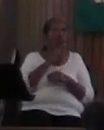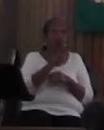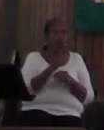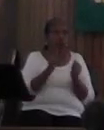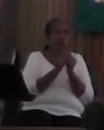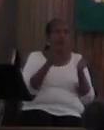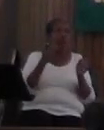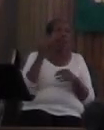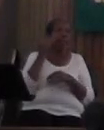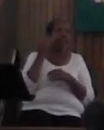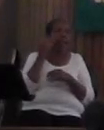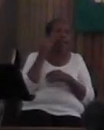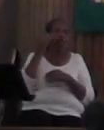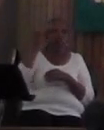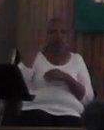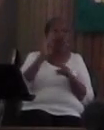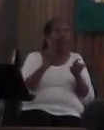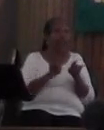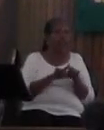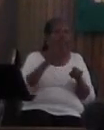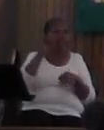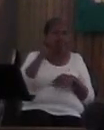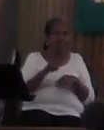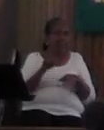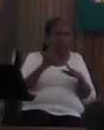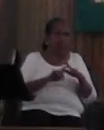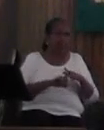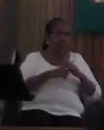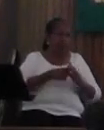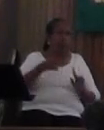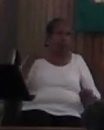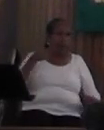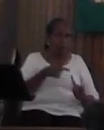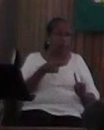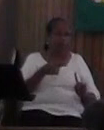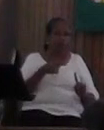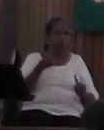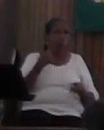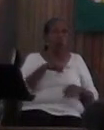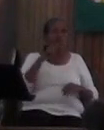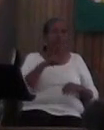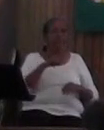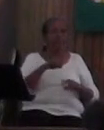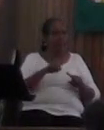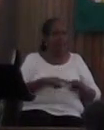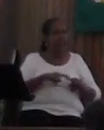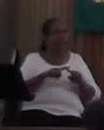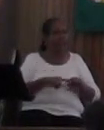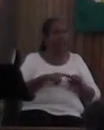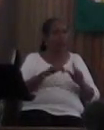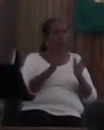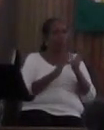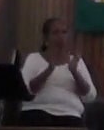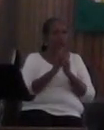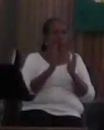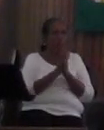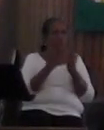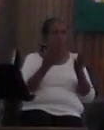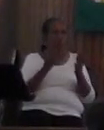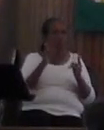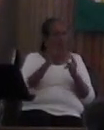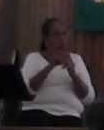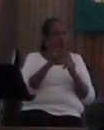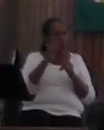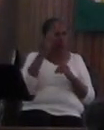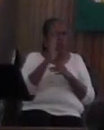God as the necessary starting point. We must stand on the Bible. We stand on the Word of God.